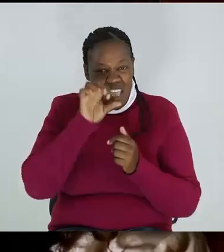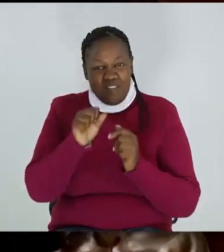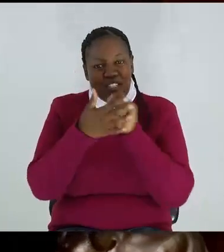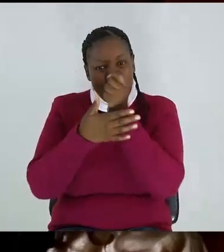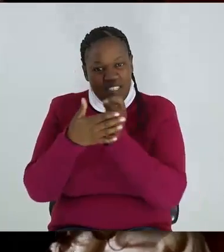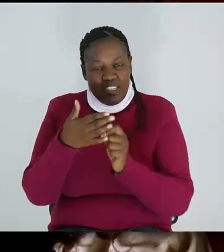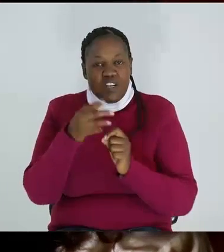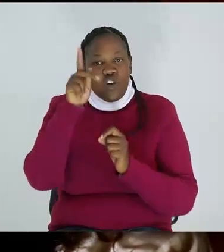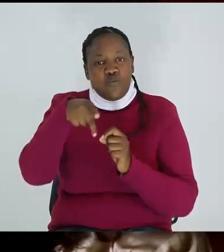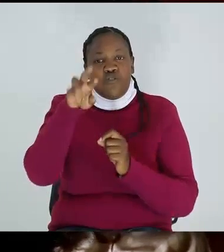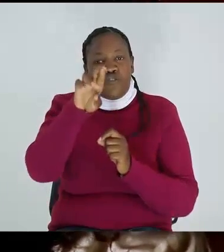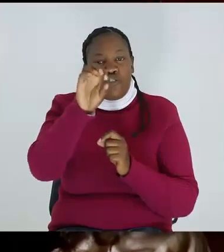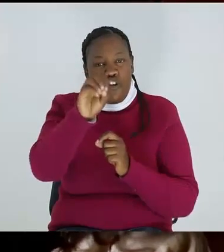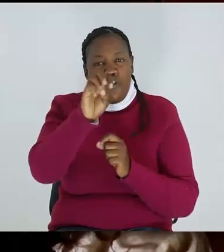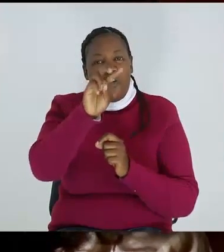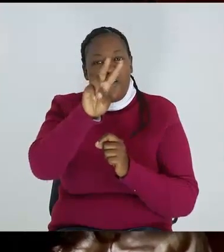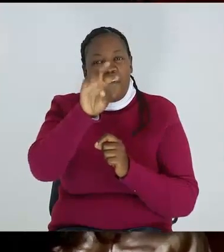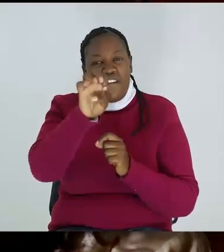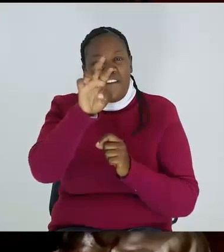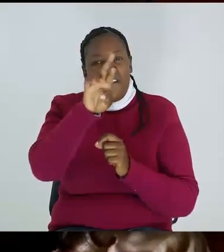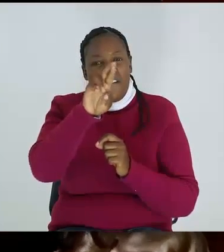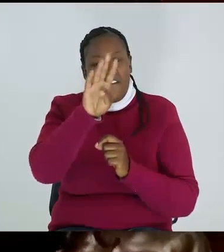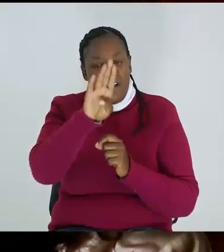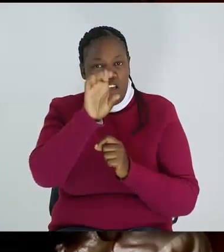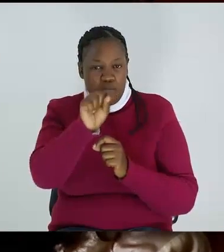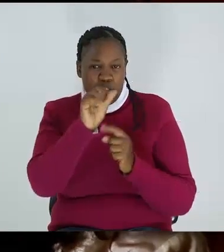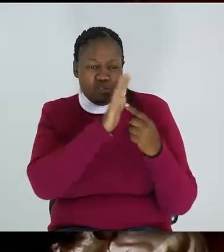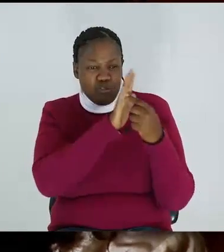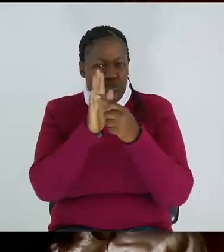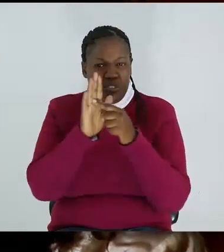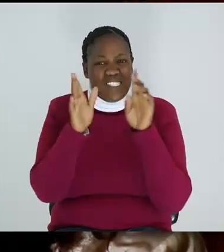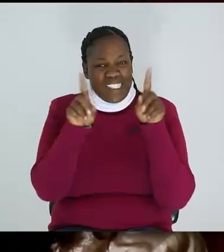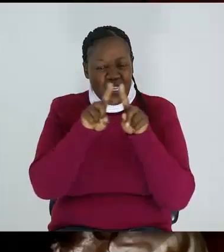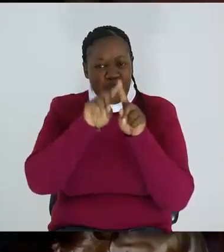authors use a lot of proverbs to paint a vivid picture for the readers.